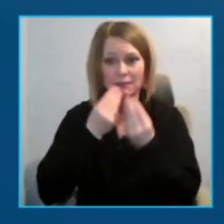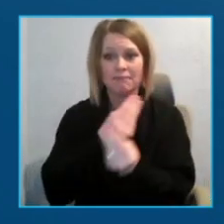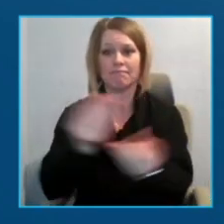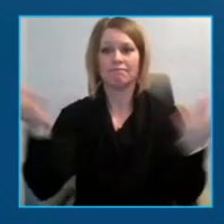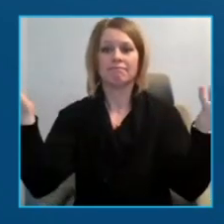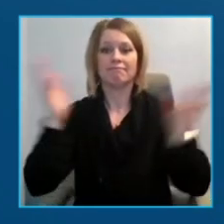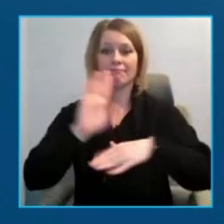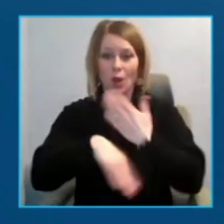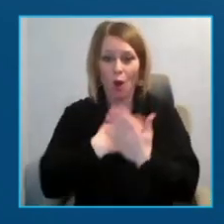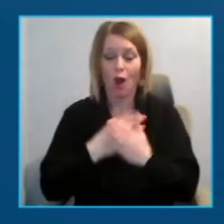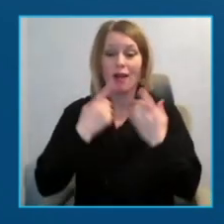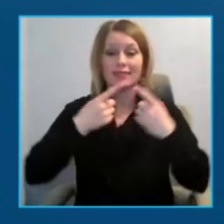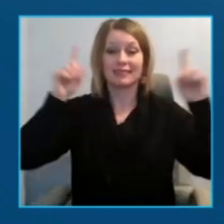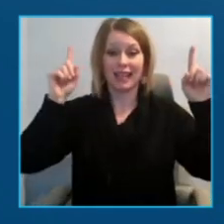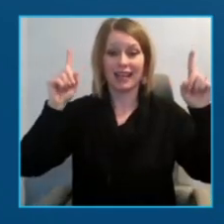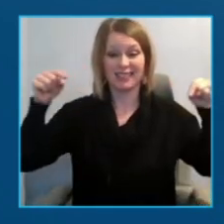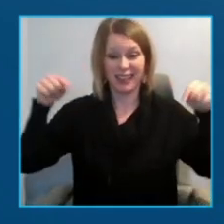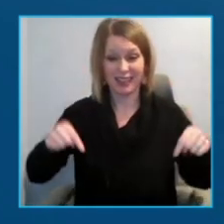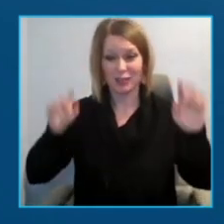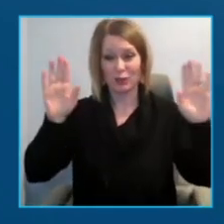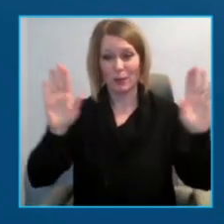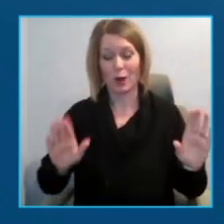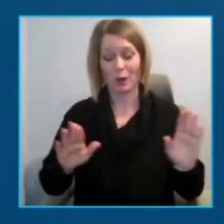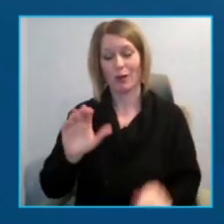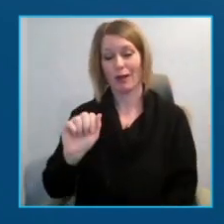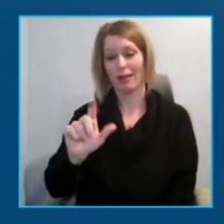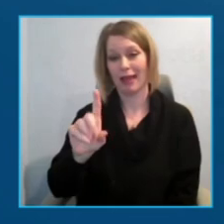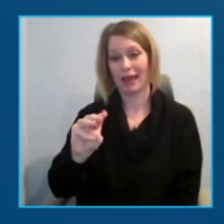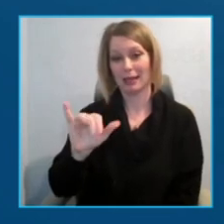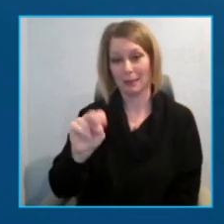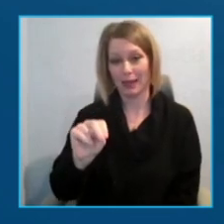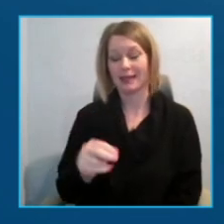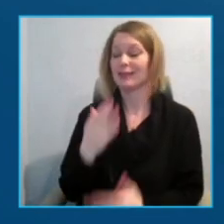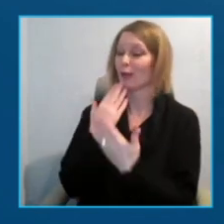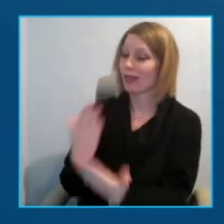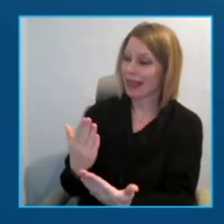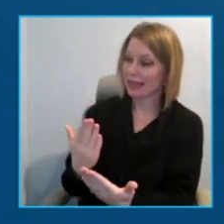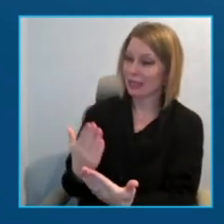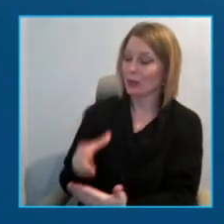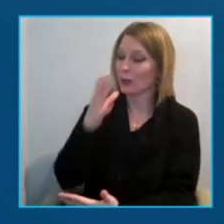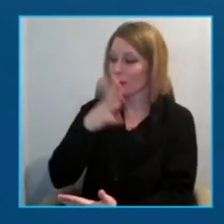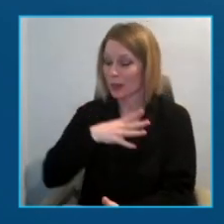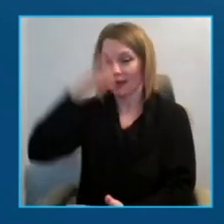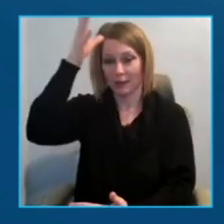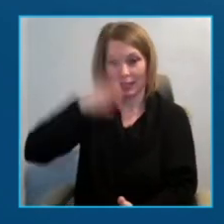remarkable administration. So thank you, Madam Chair and Mr. Chair, for your